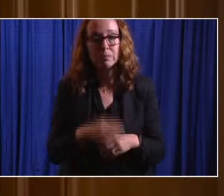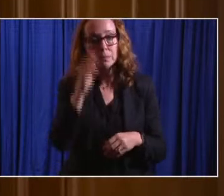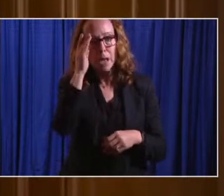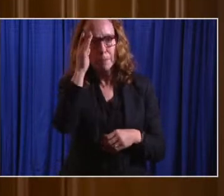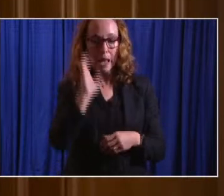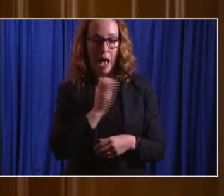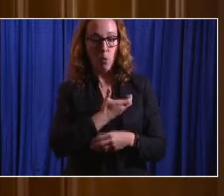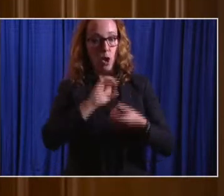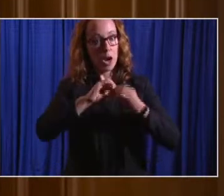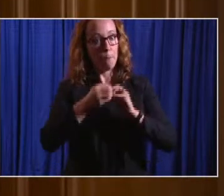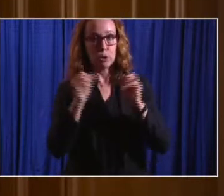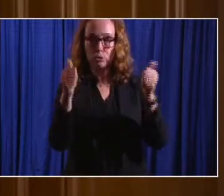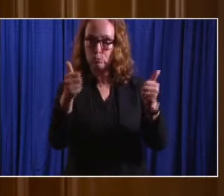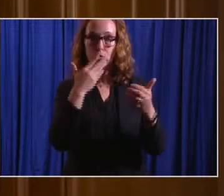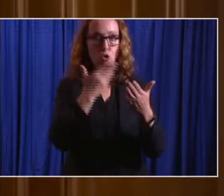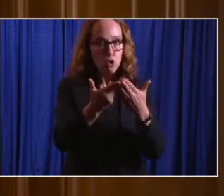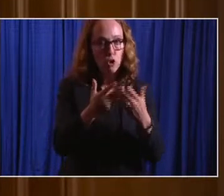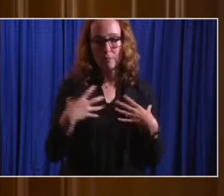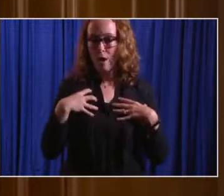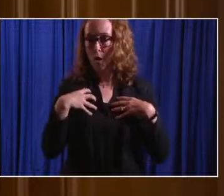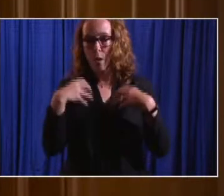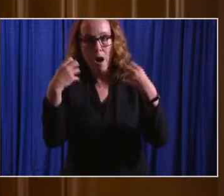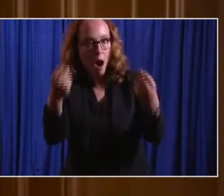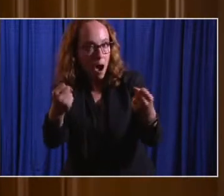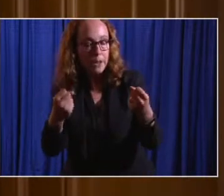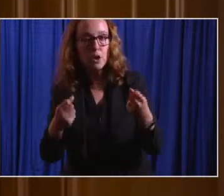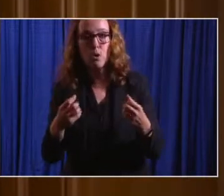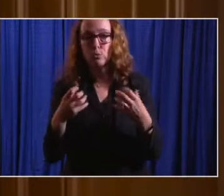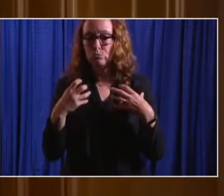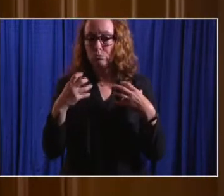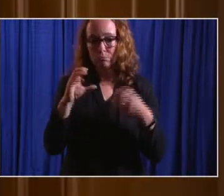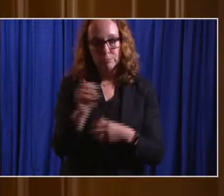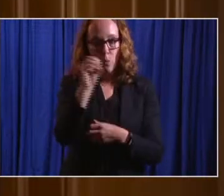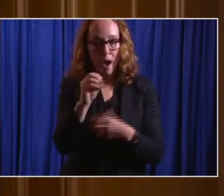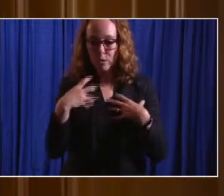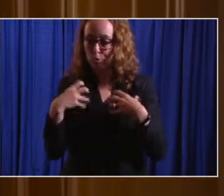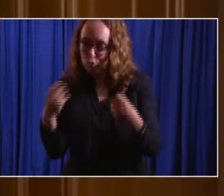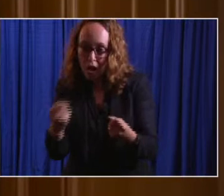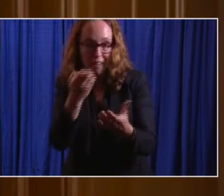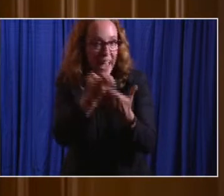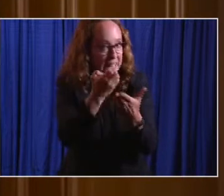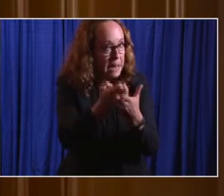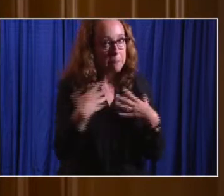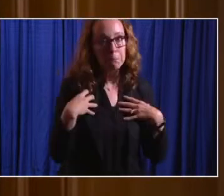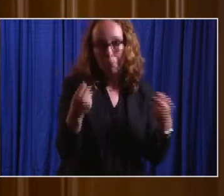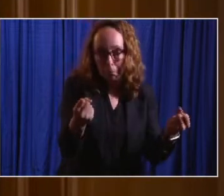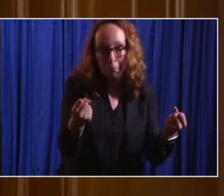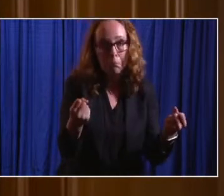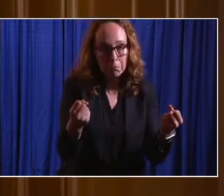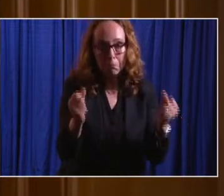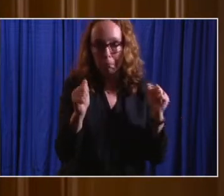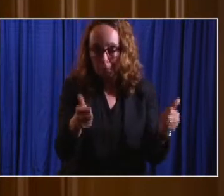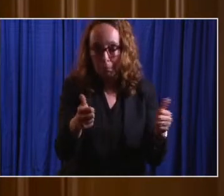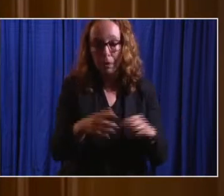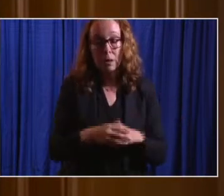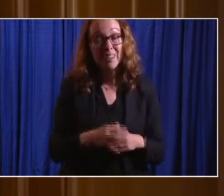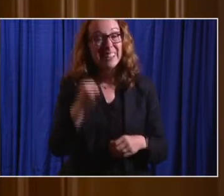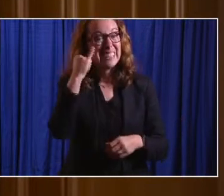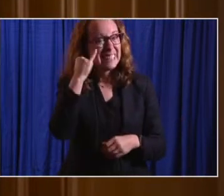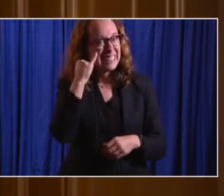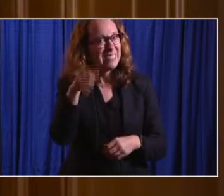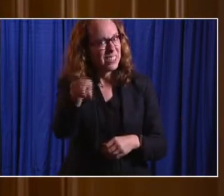good. Ohio's coming back strong. But my caution is if you have not been vaccinated, this